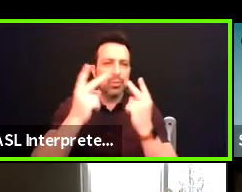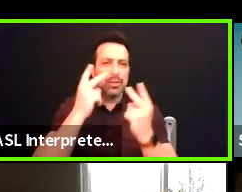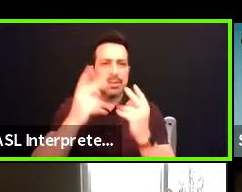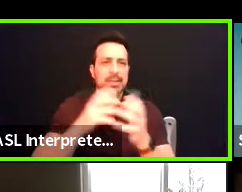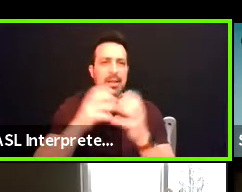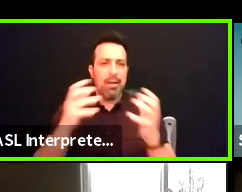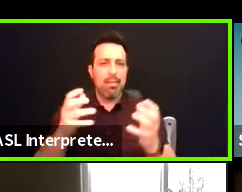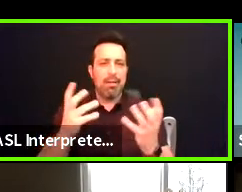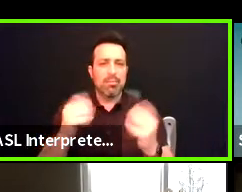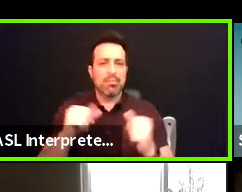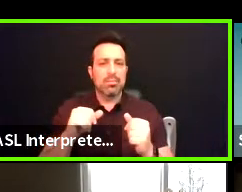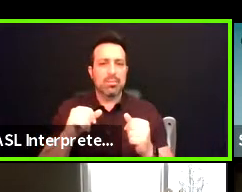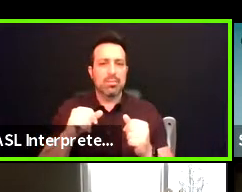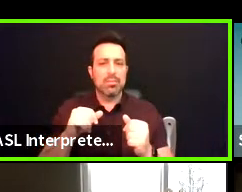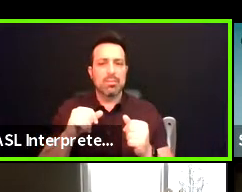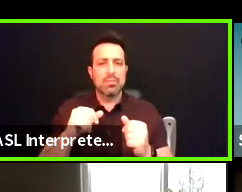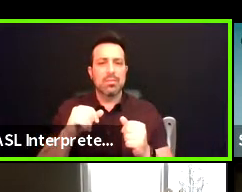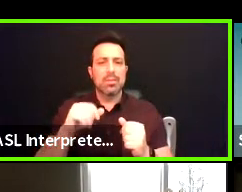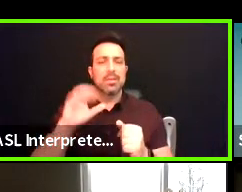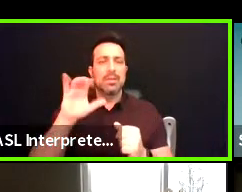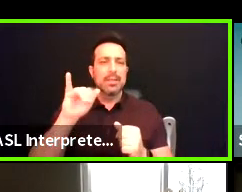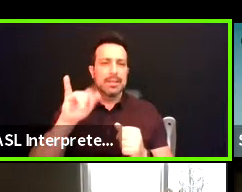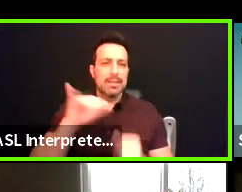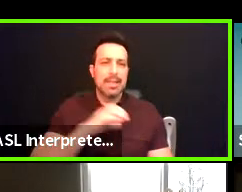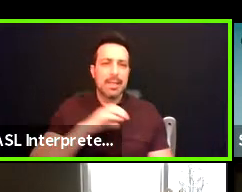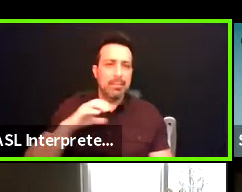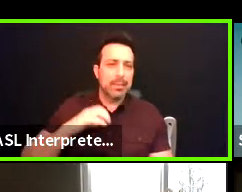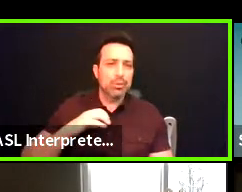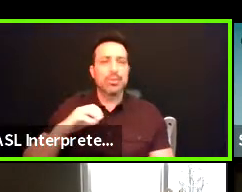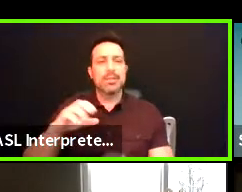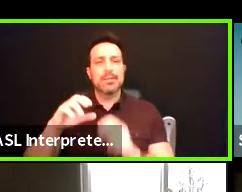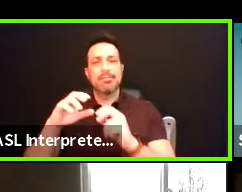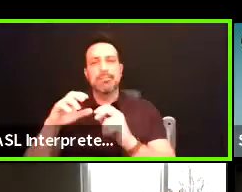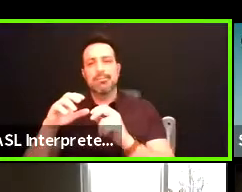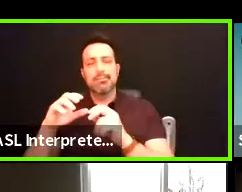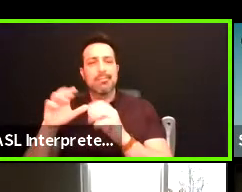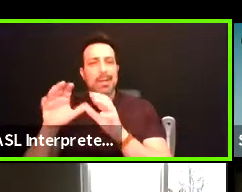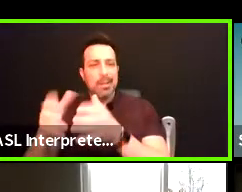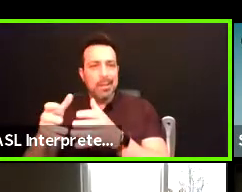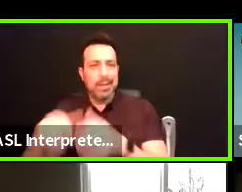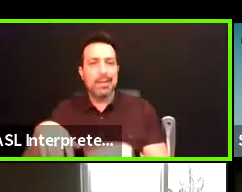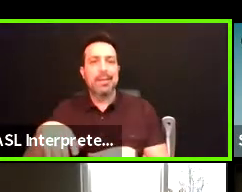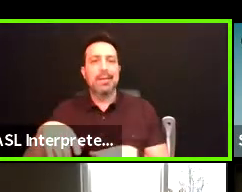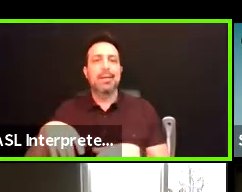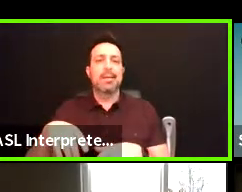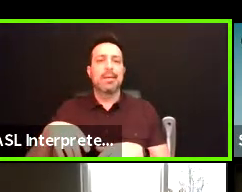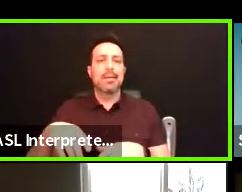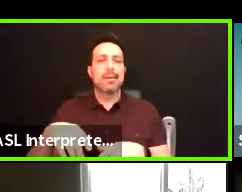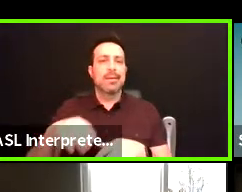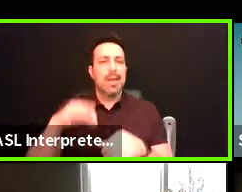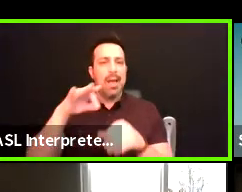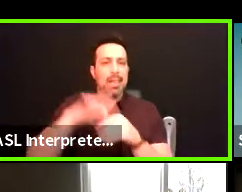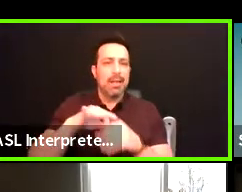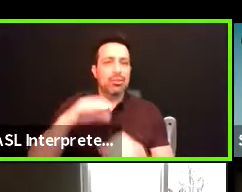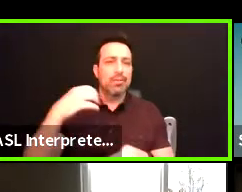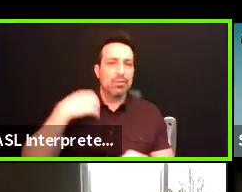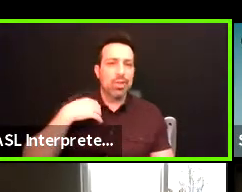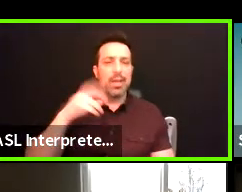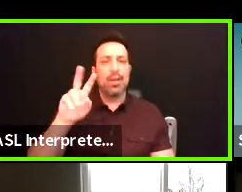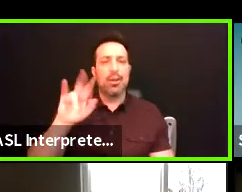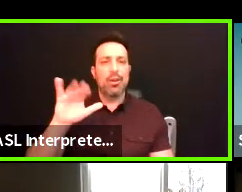in on city commissions, committees, or the election of a chair and a vice